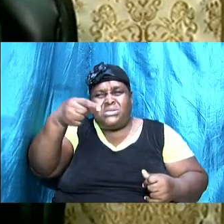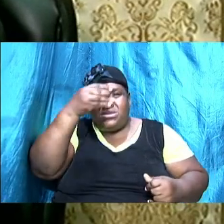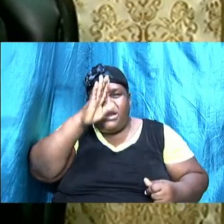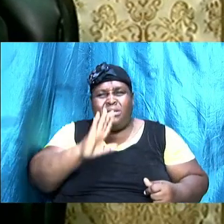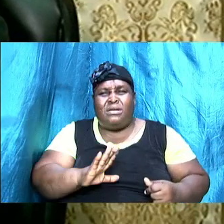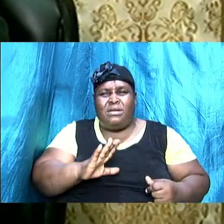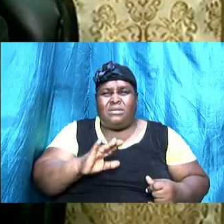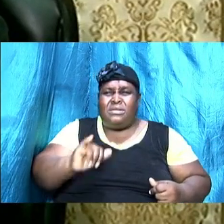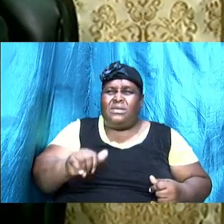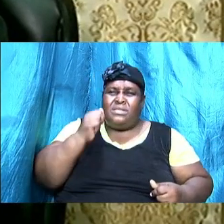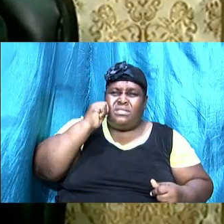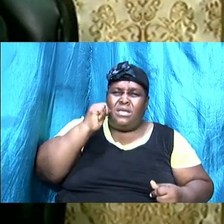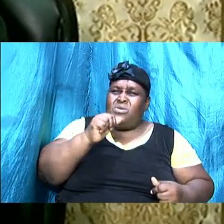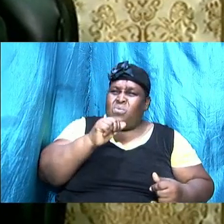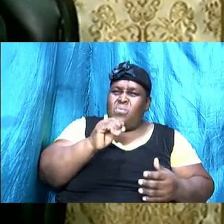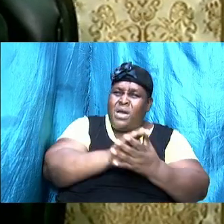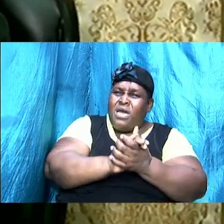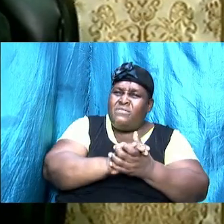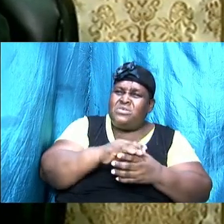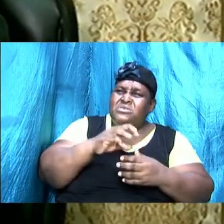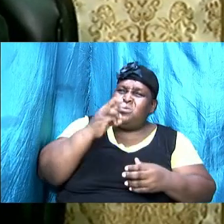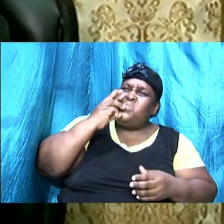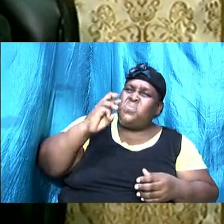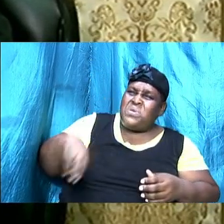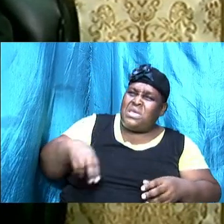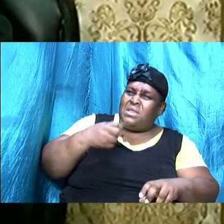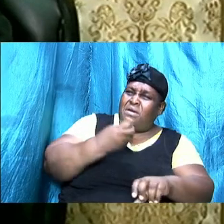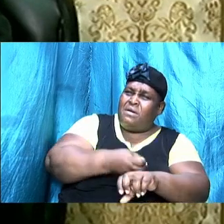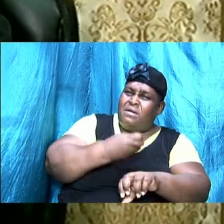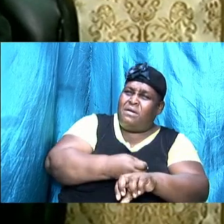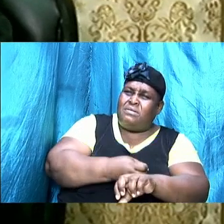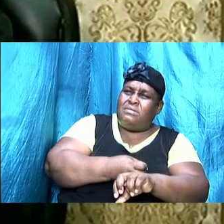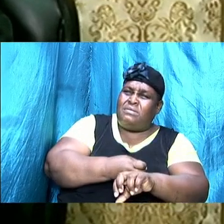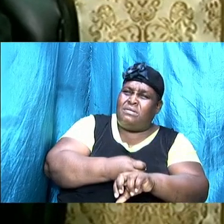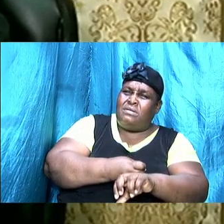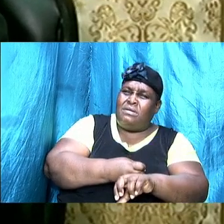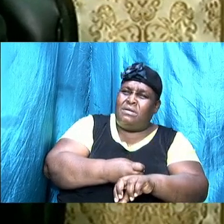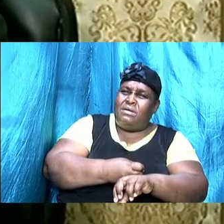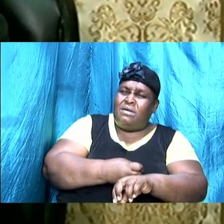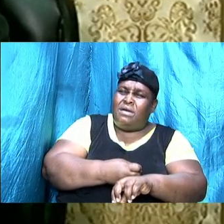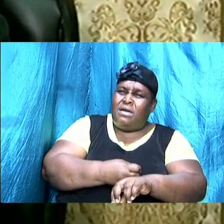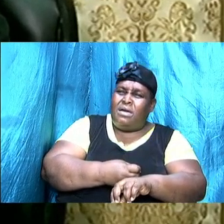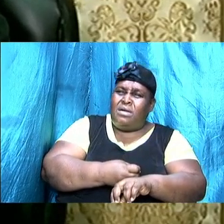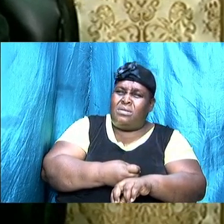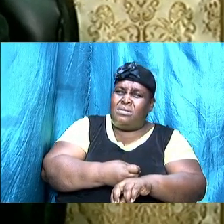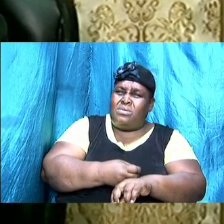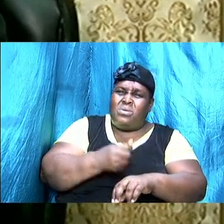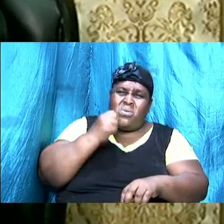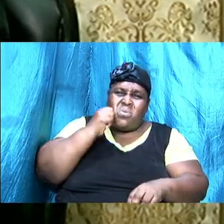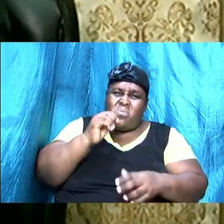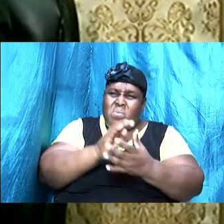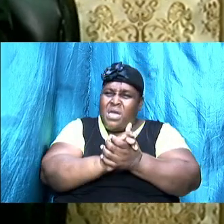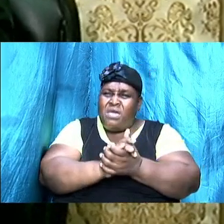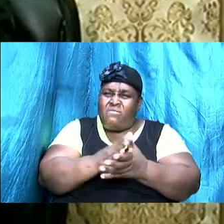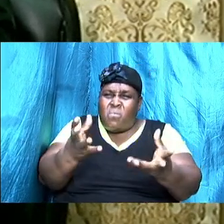did wicked? And she did hard? And she just want to have her own way?